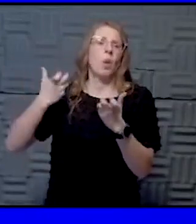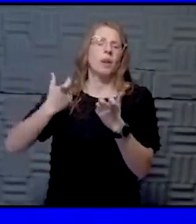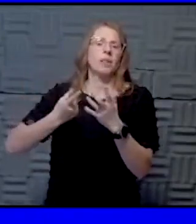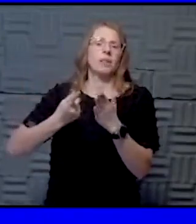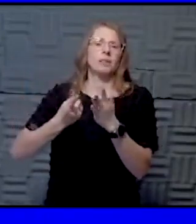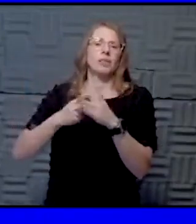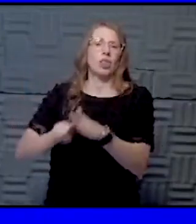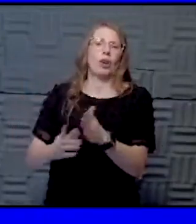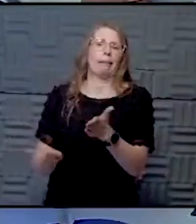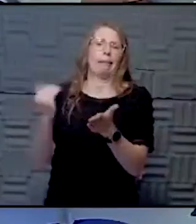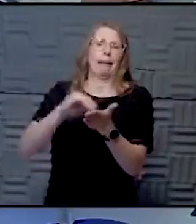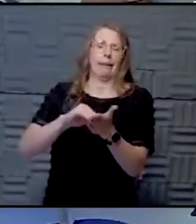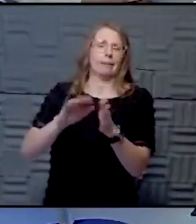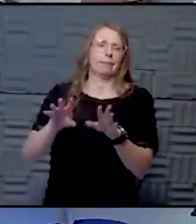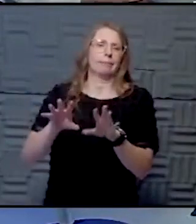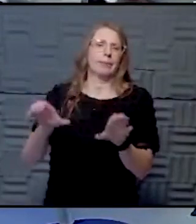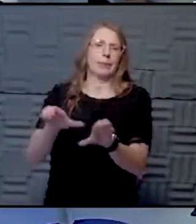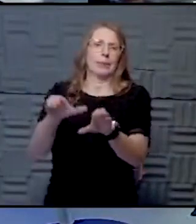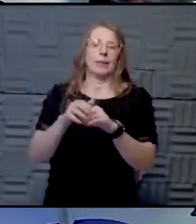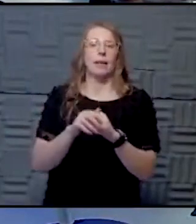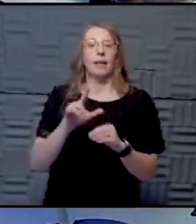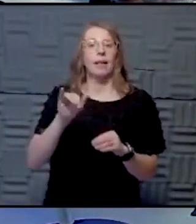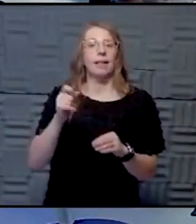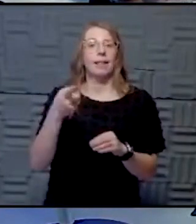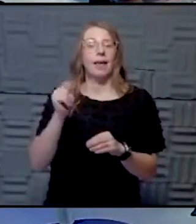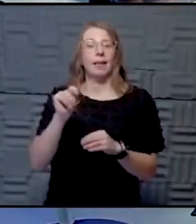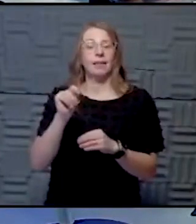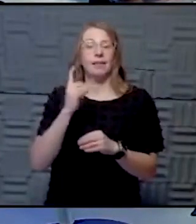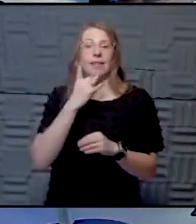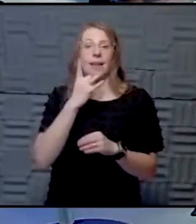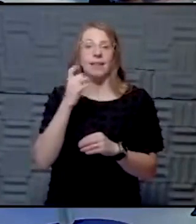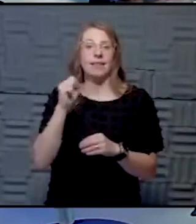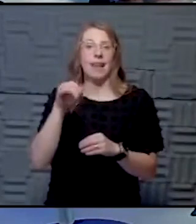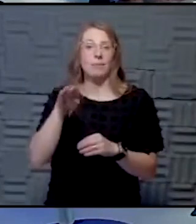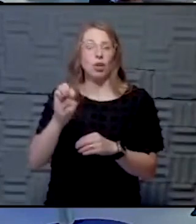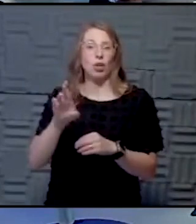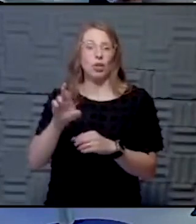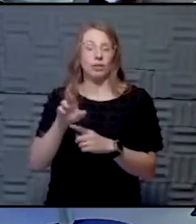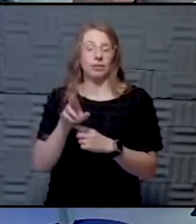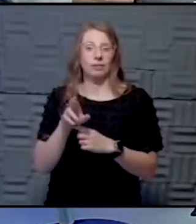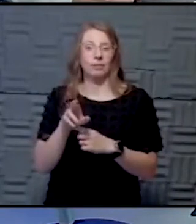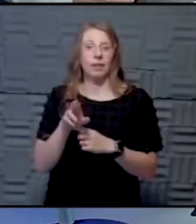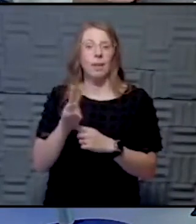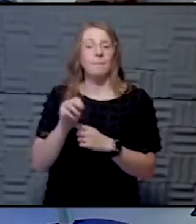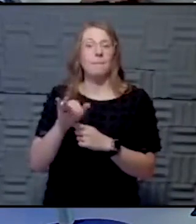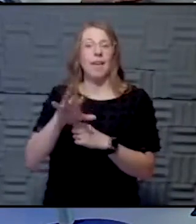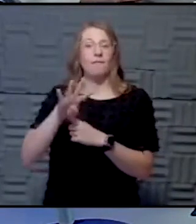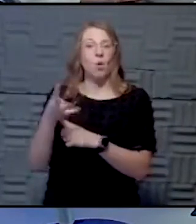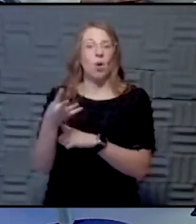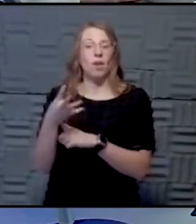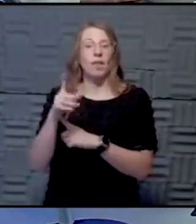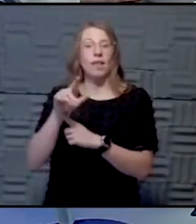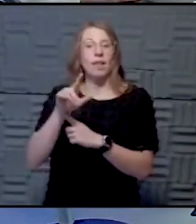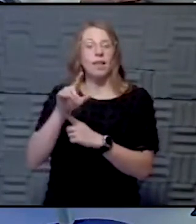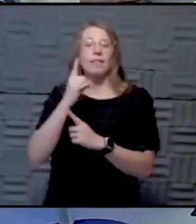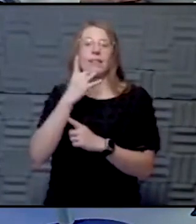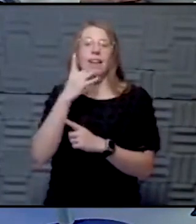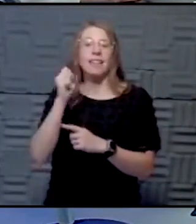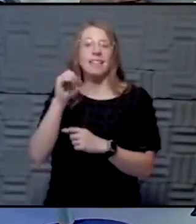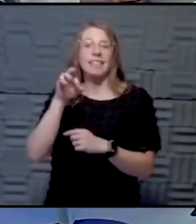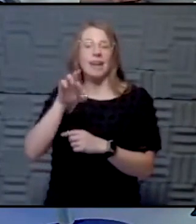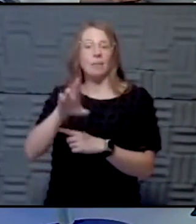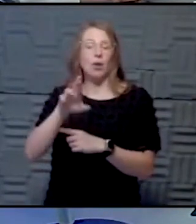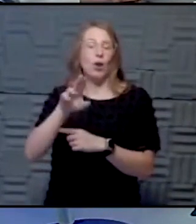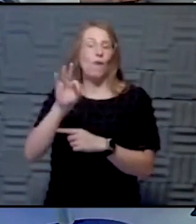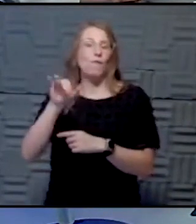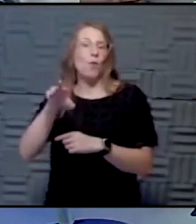doing again as well. And that lightsaber. That And was may kinda the 4th cool. be with you. Please. Oh, I like that. And the lightsaber will not protect you, nor will the